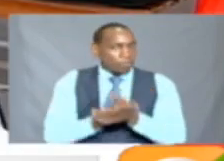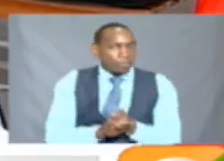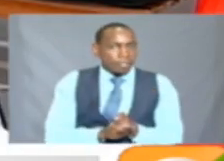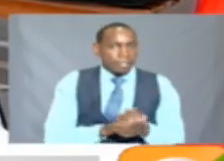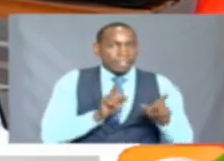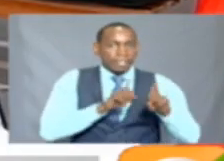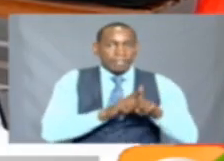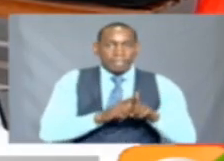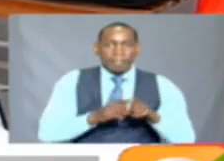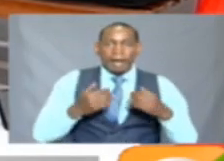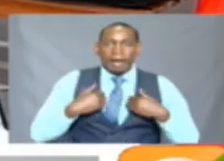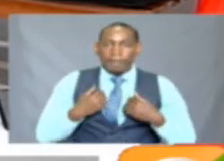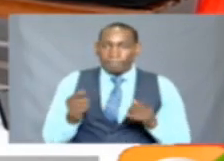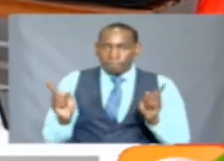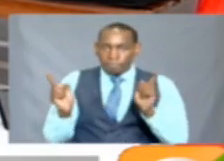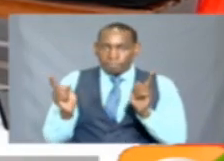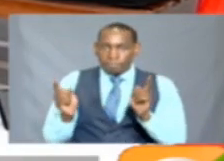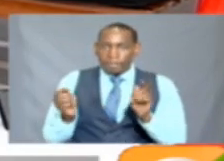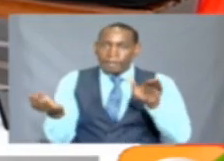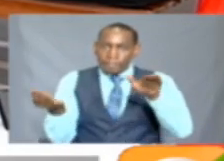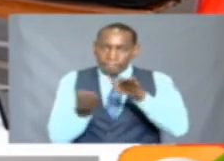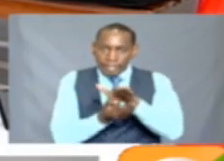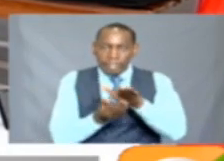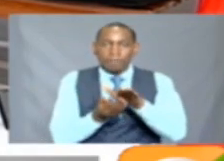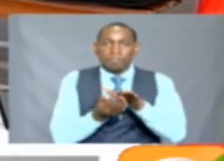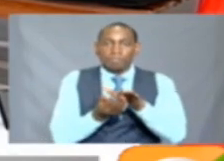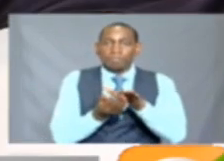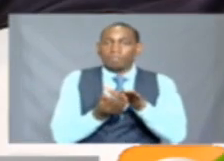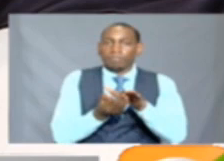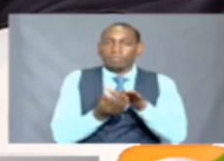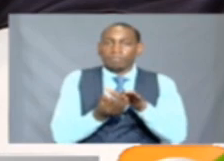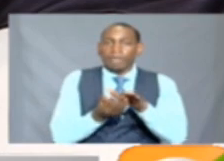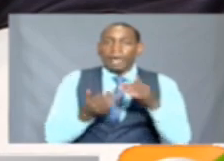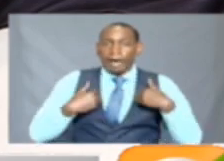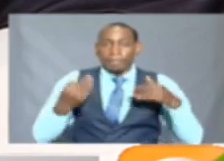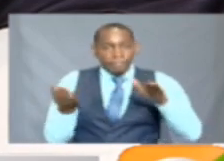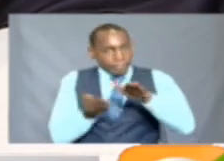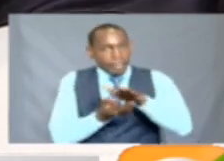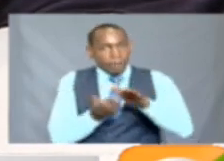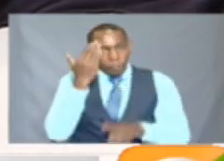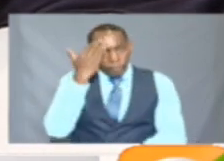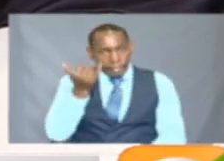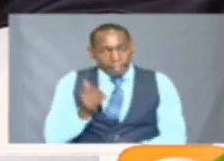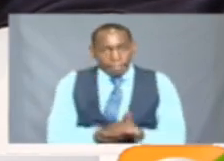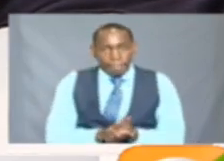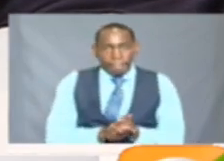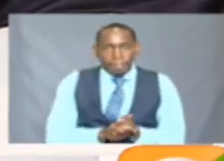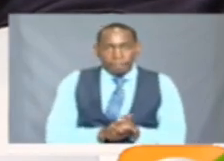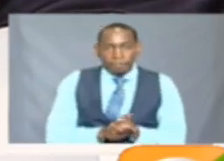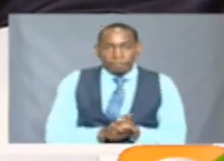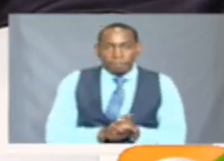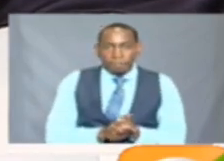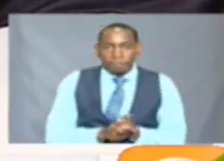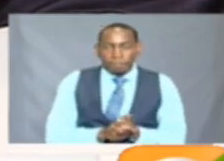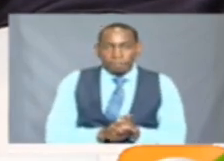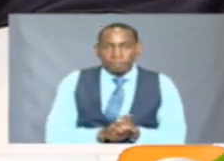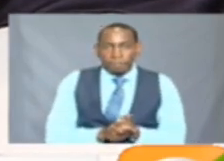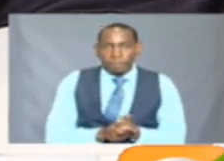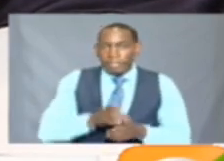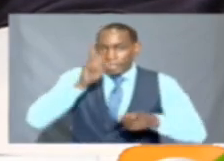is why I came with this small file here, because I don't want it to look like you know, just coming out of my head. This